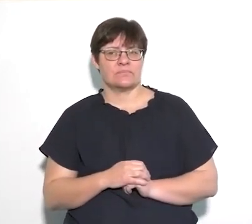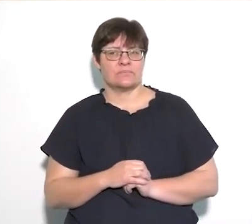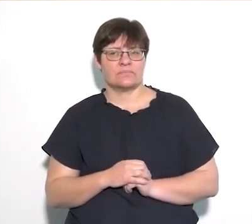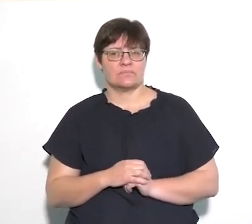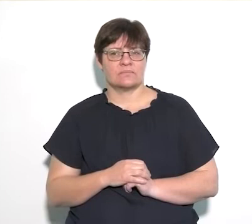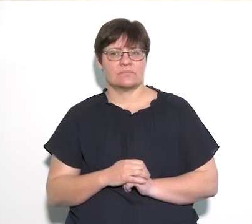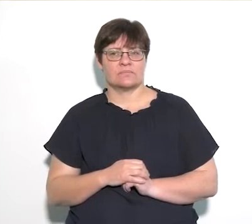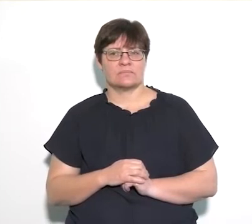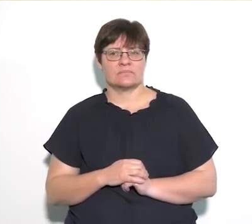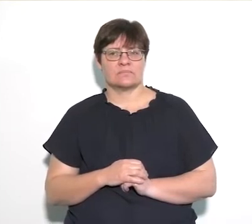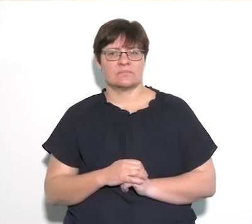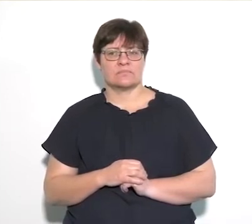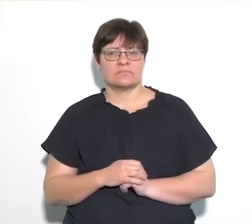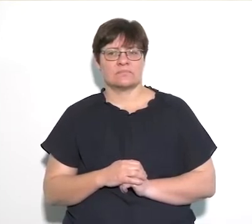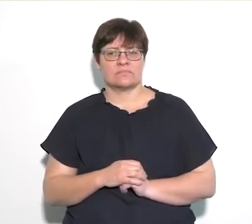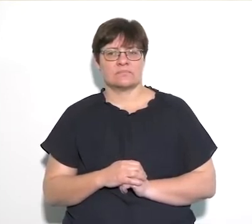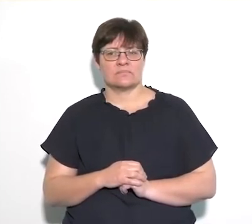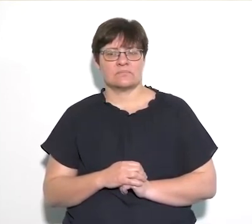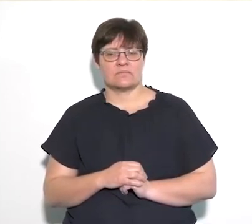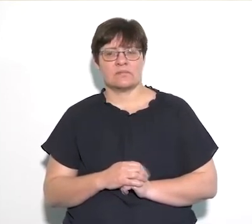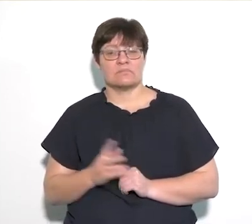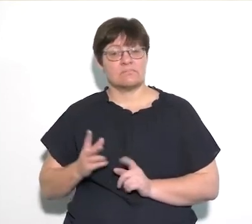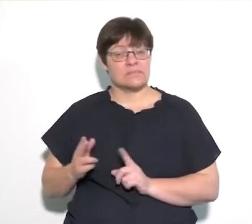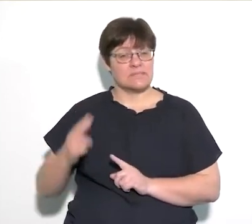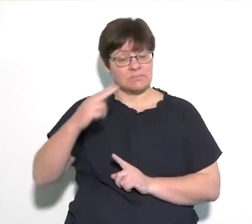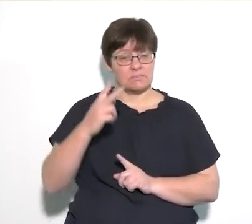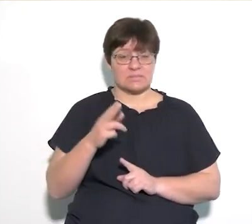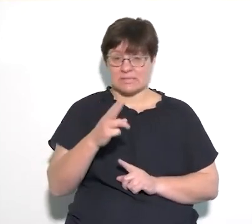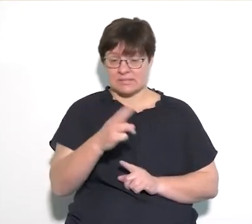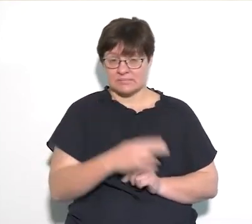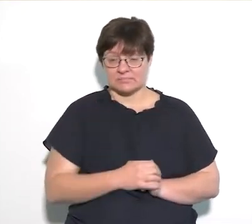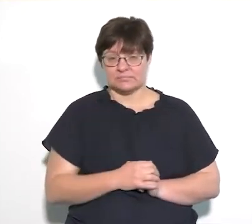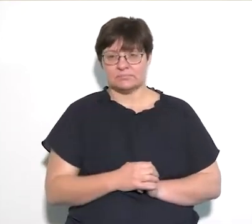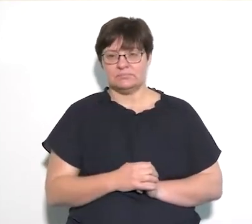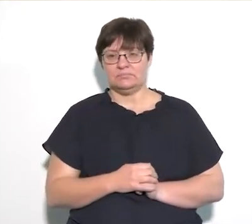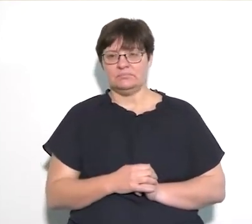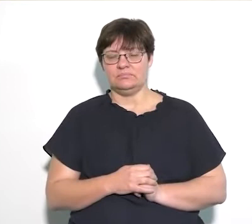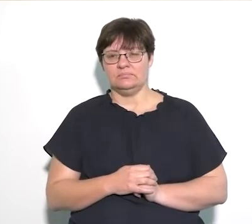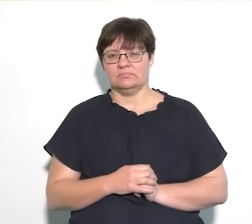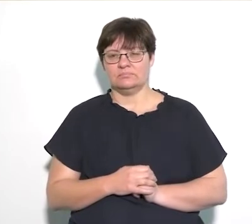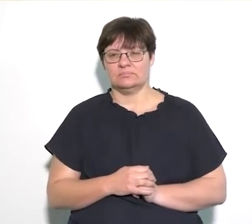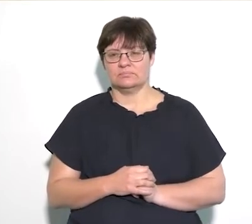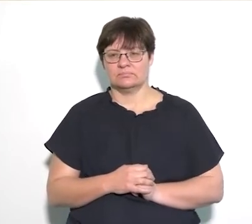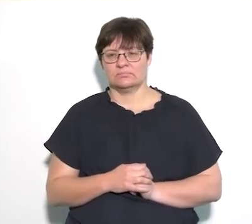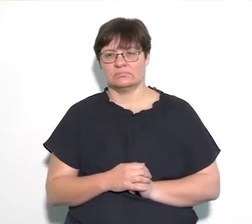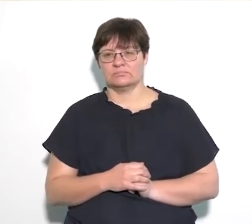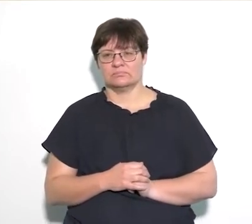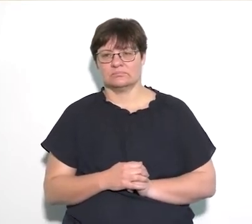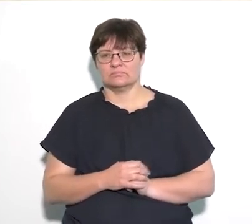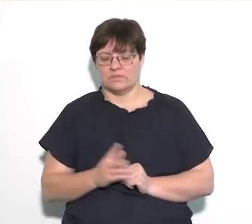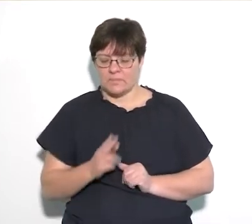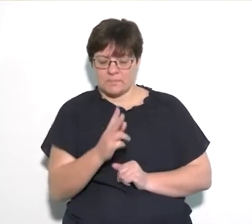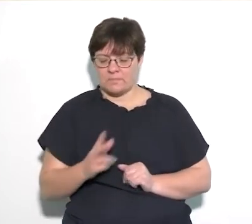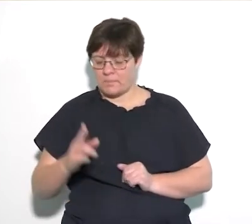And this one may need a little trimming here as well, so I'm going to snip with the scissors, just diagonally in a couple